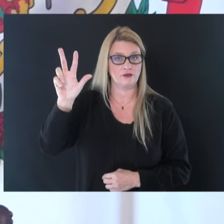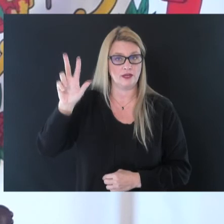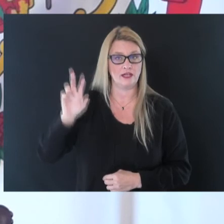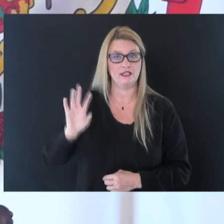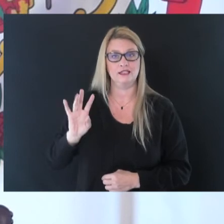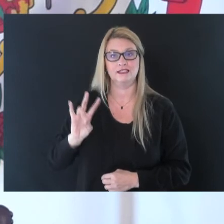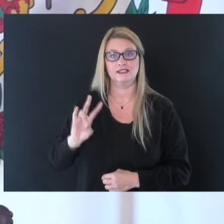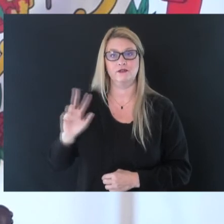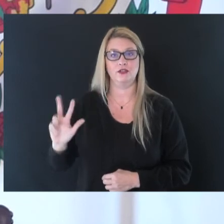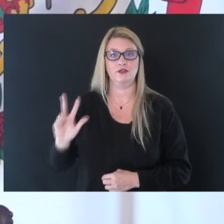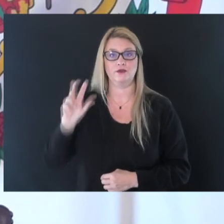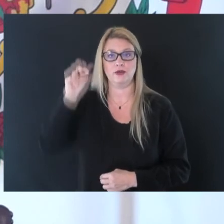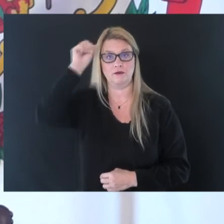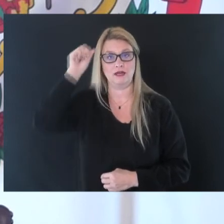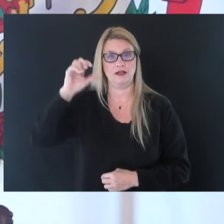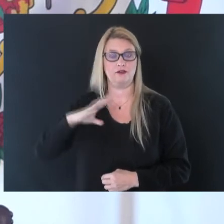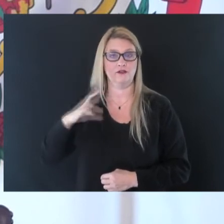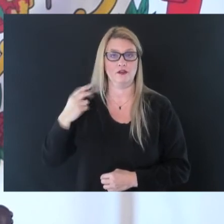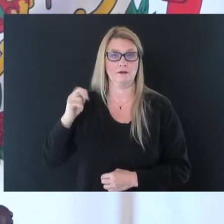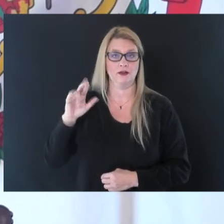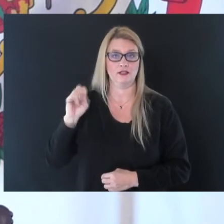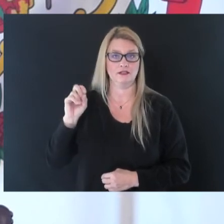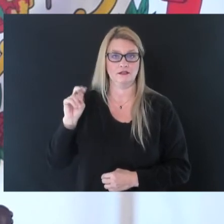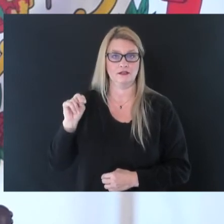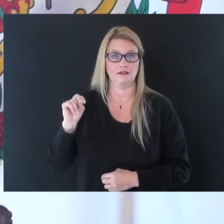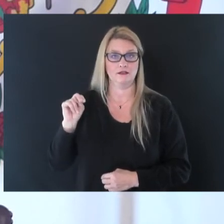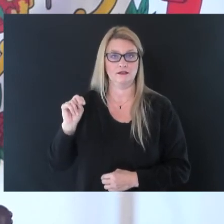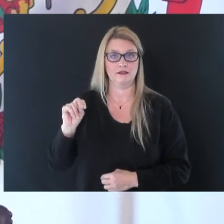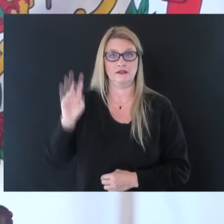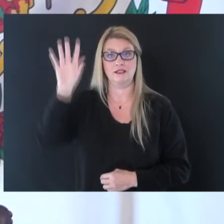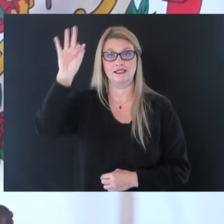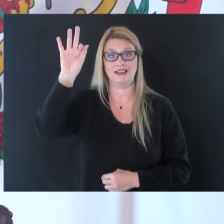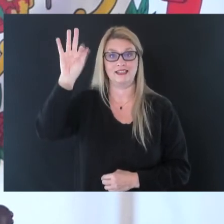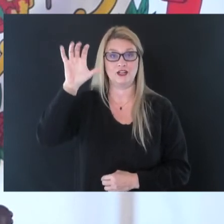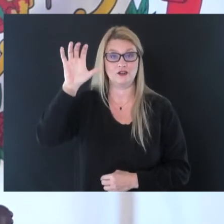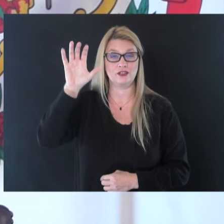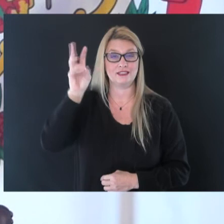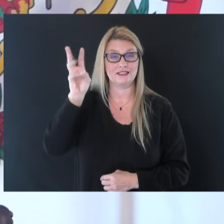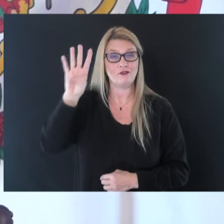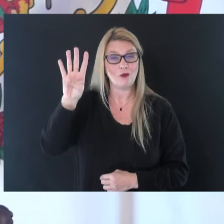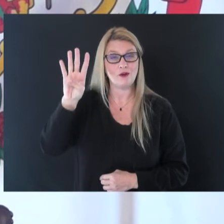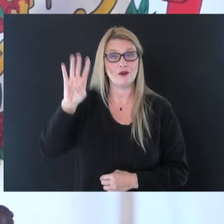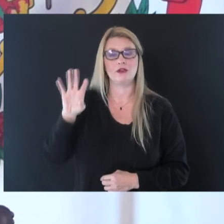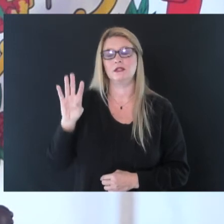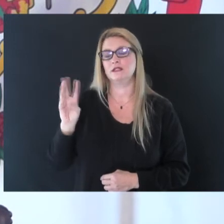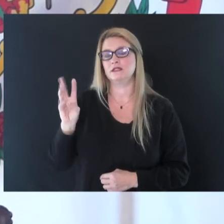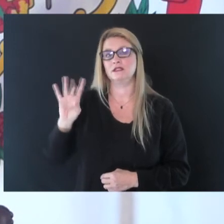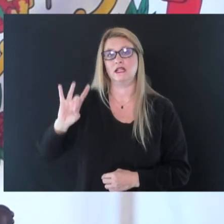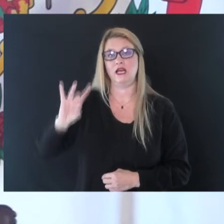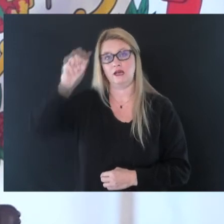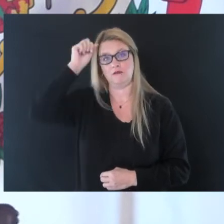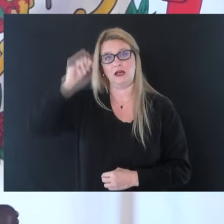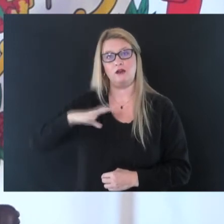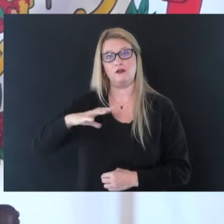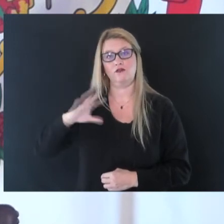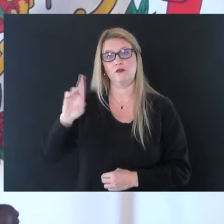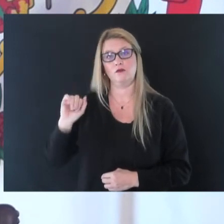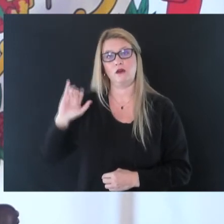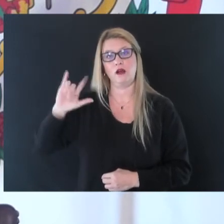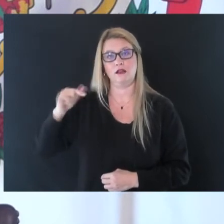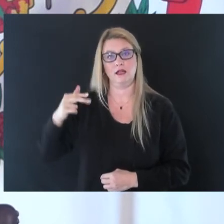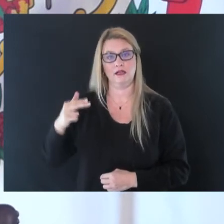is a 73-year-old male from Harrison County. Our 1964th death is a 68-year-old male from Raleigh